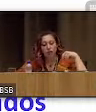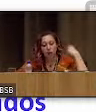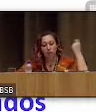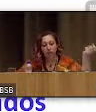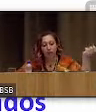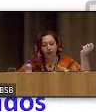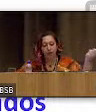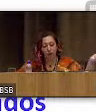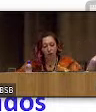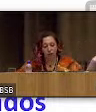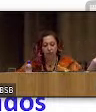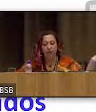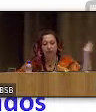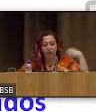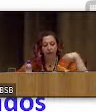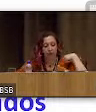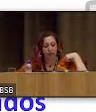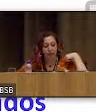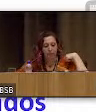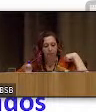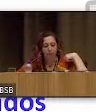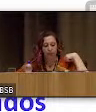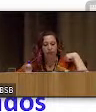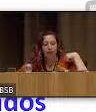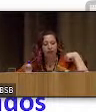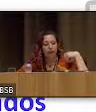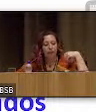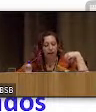for COVID. So the